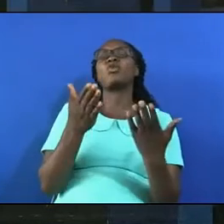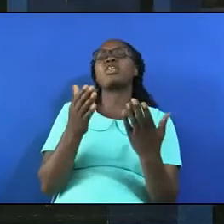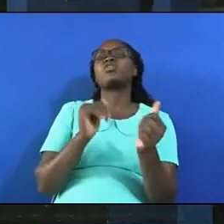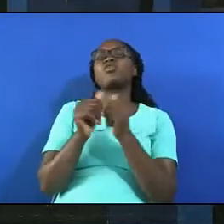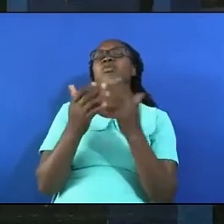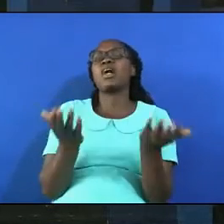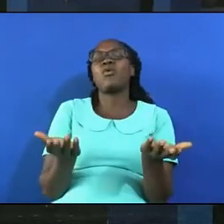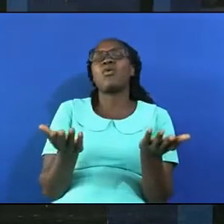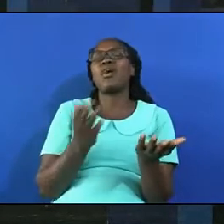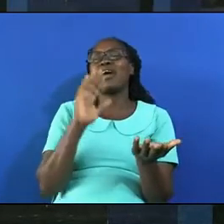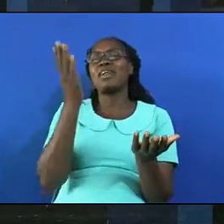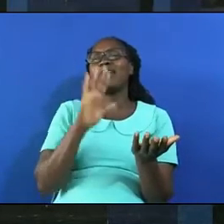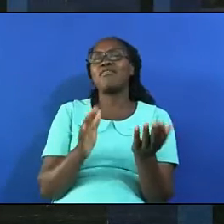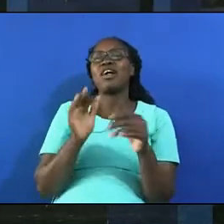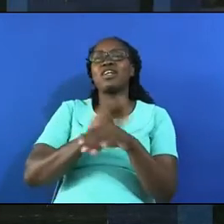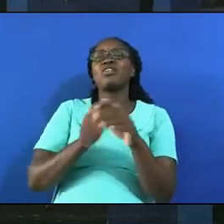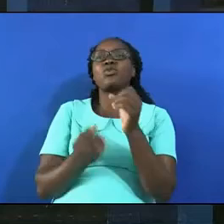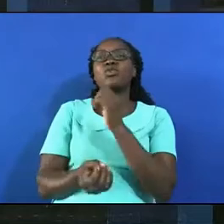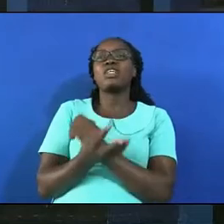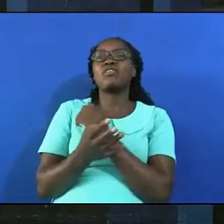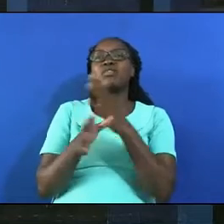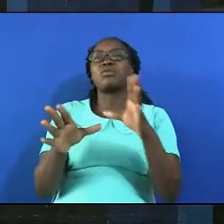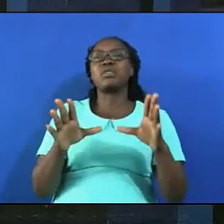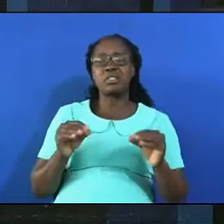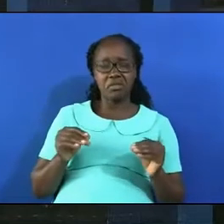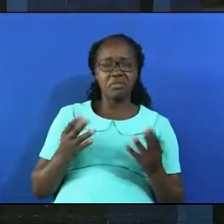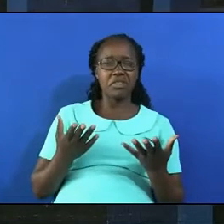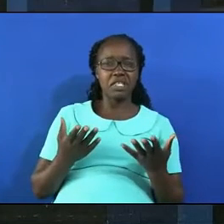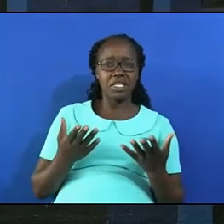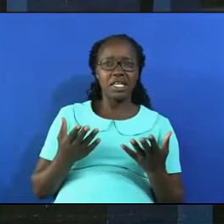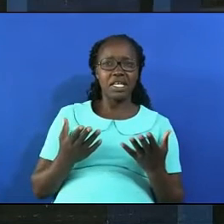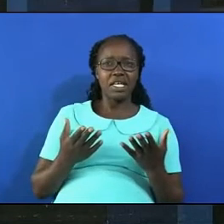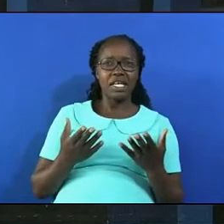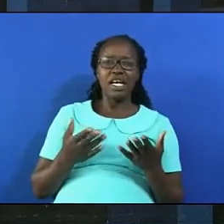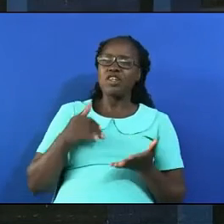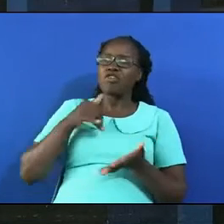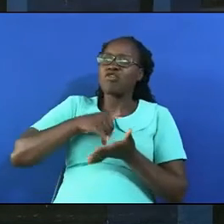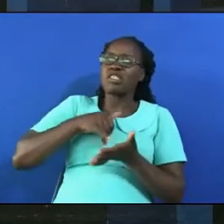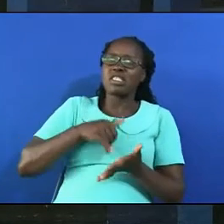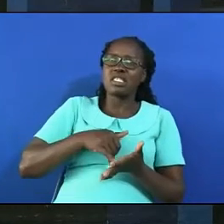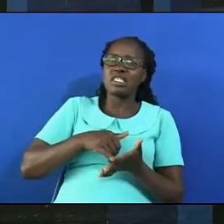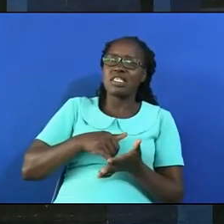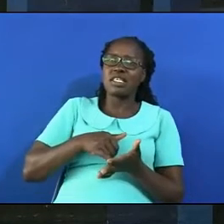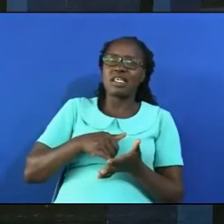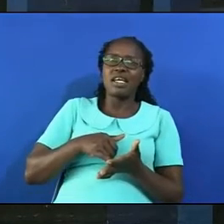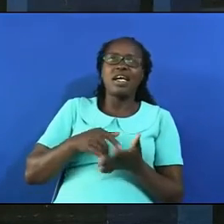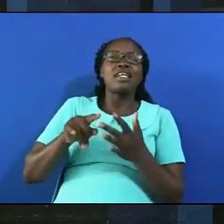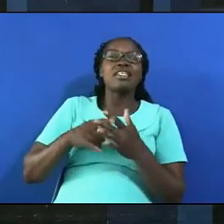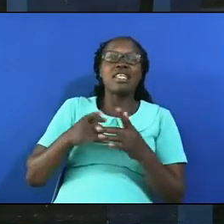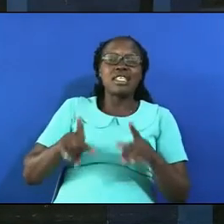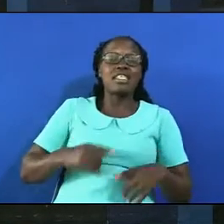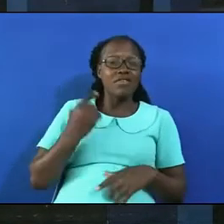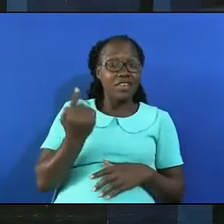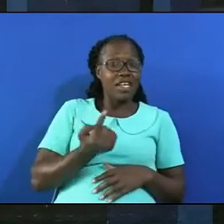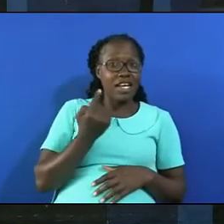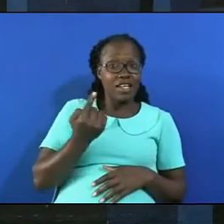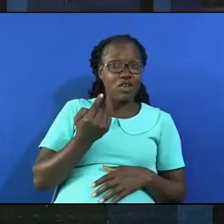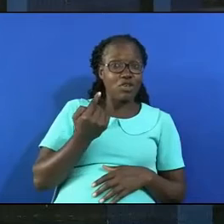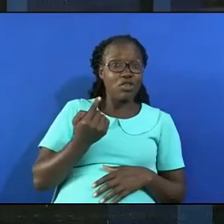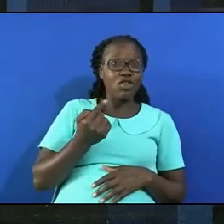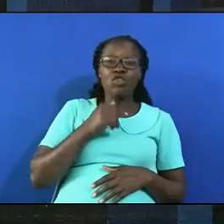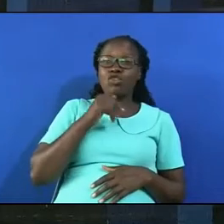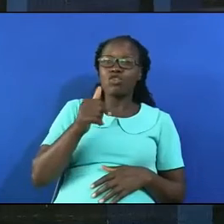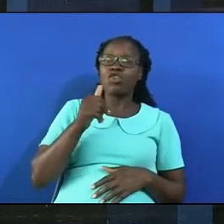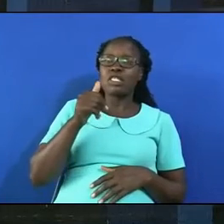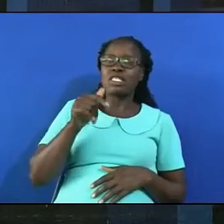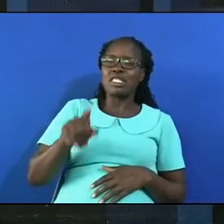you? Never. It's good advice you are receiving. And you are insisting, start living alone. You don't need